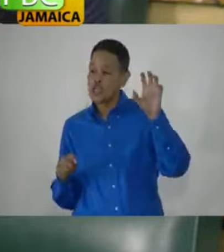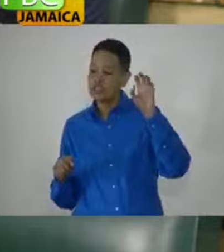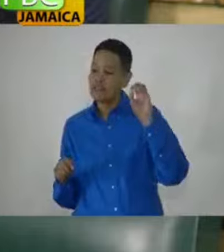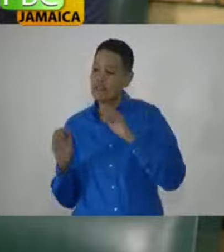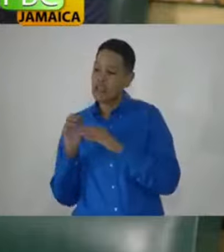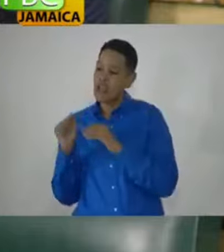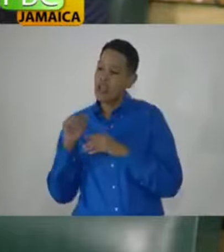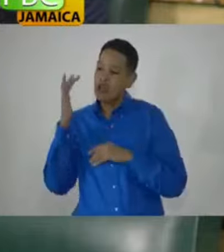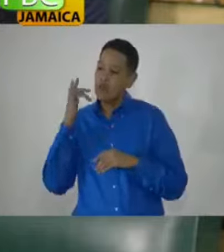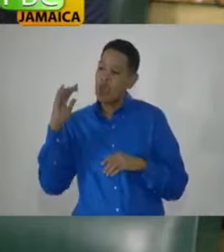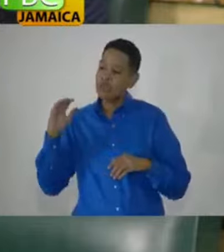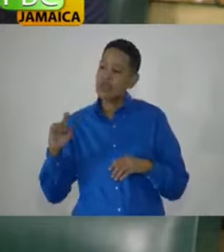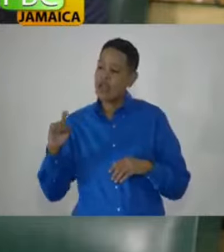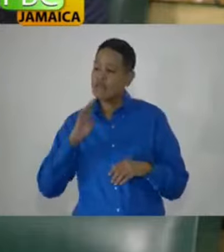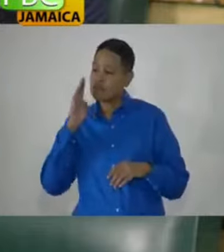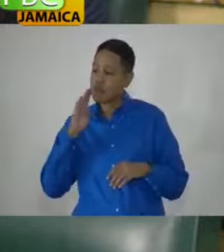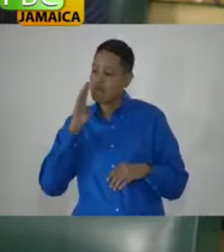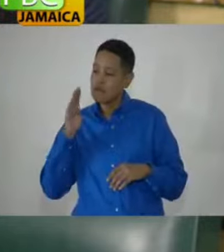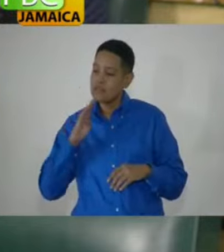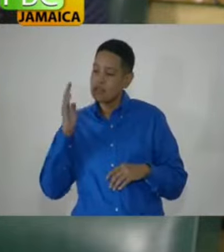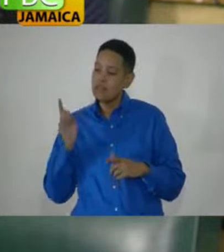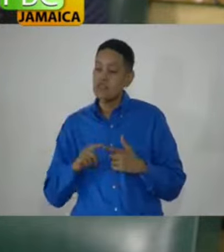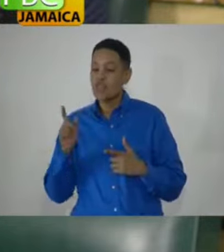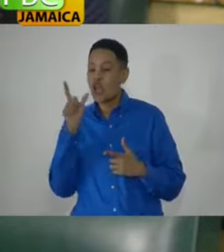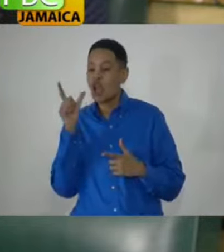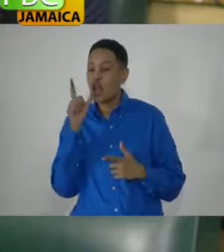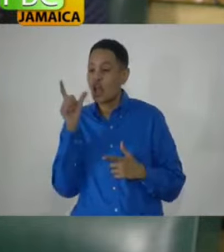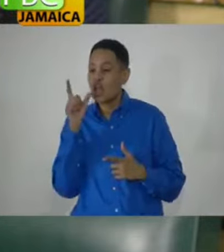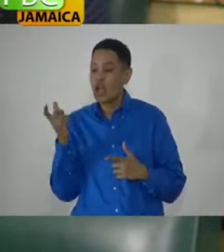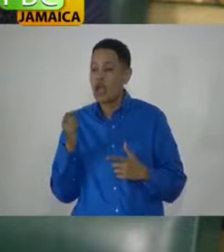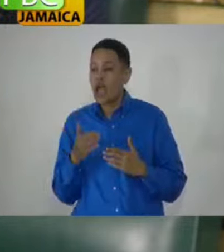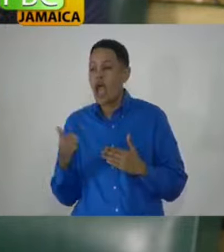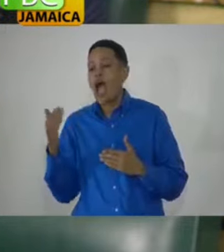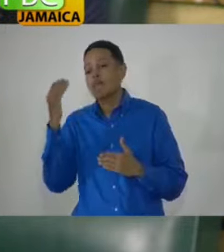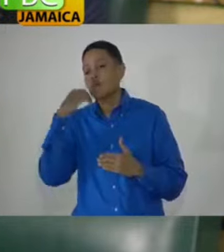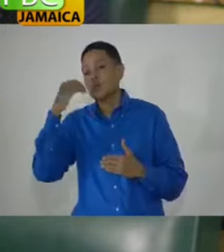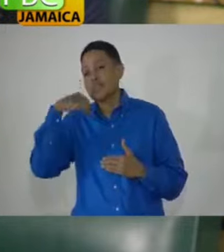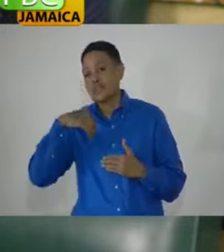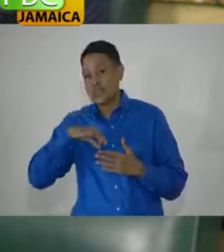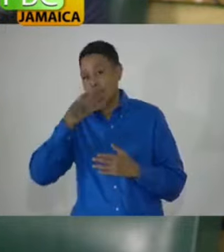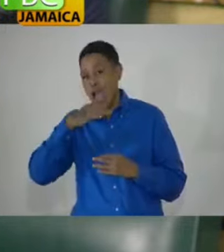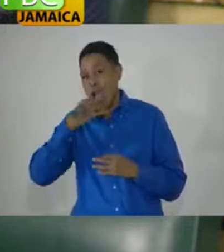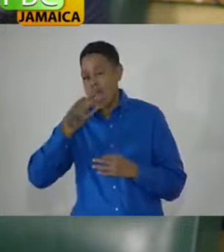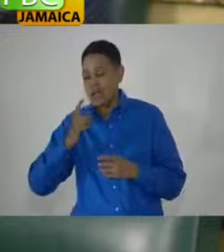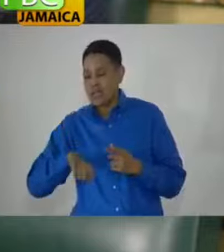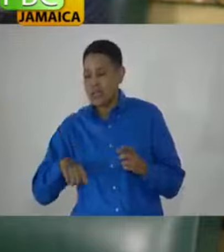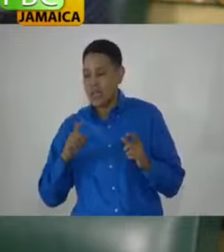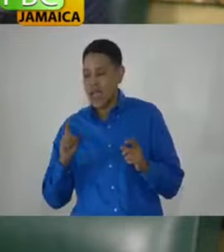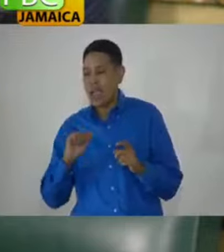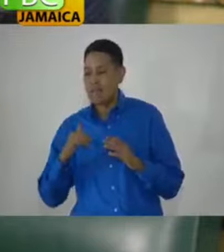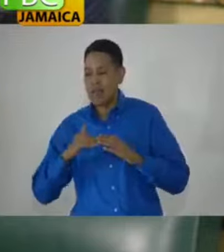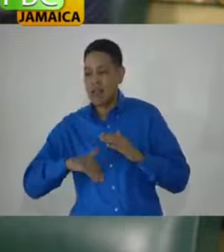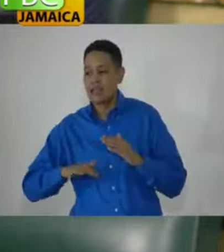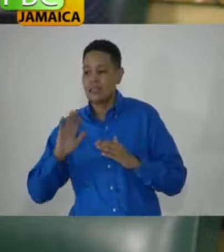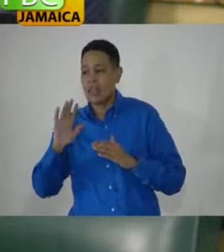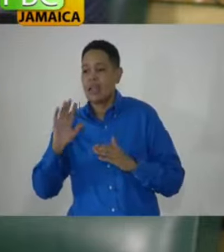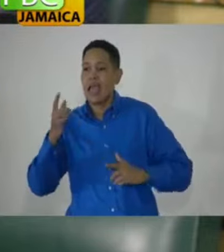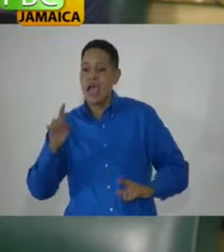$150 because the child has to get breakfast, lunch, and an afternoon snack. So I couldn't give any less than that.